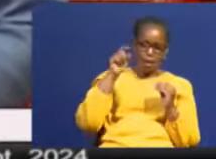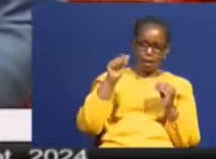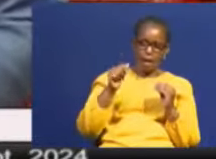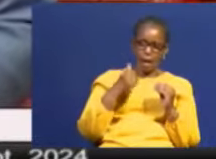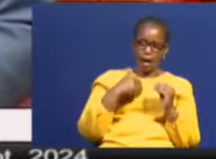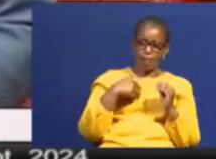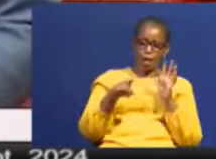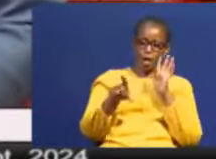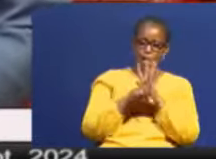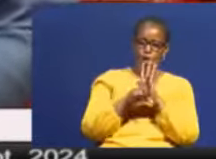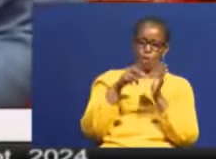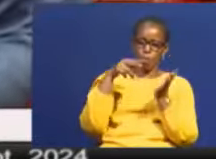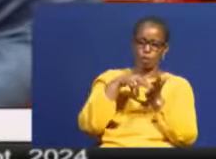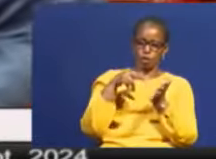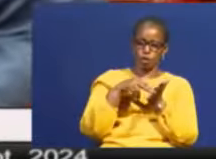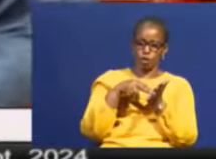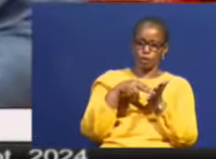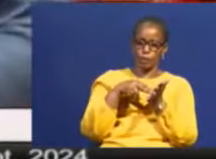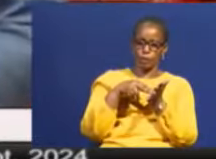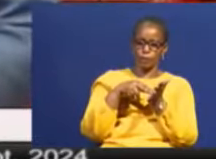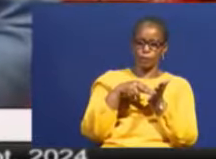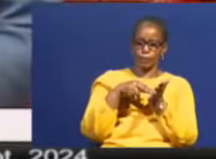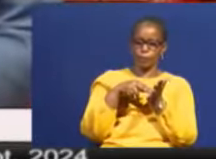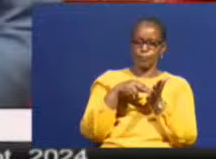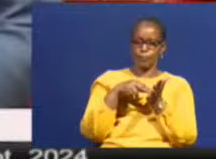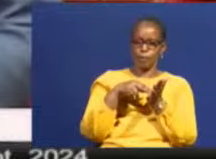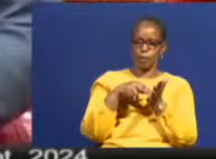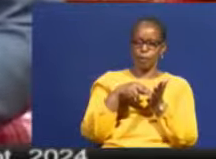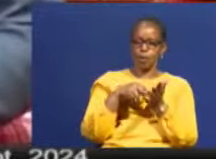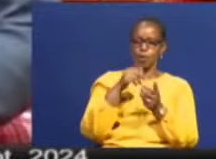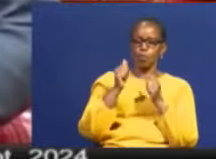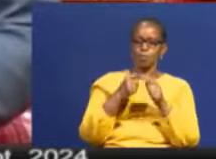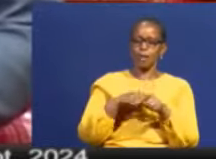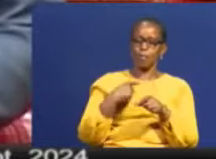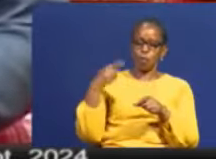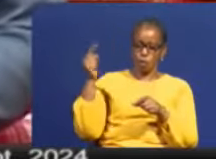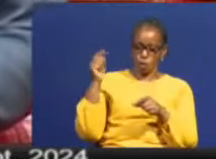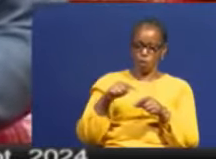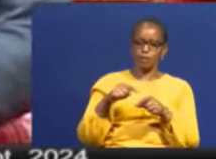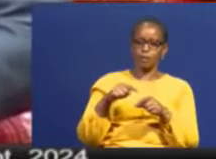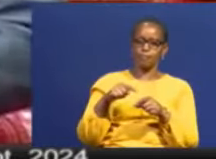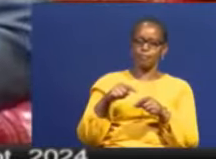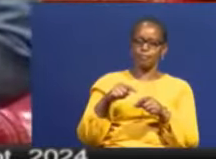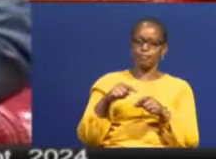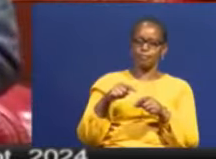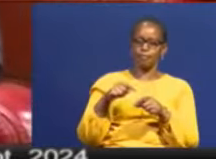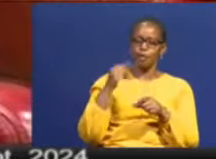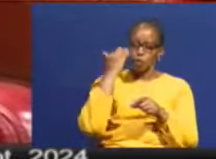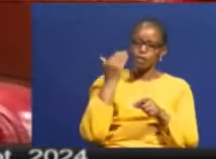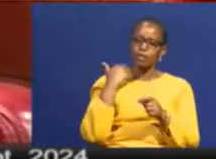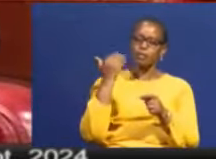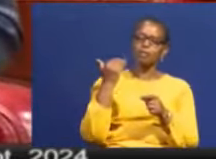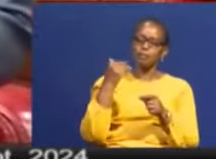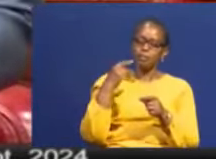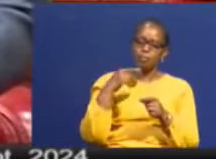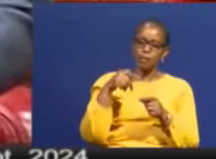legal position, the constitutional position, but the court came in as a biased court. Madam